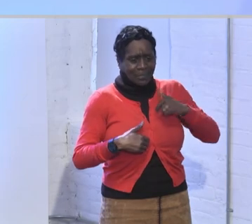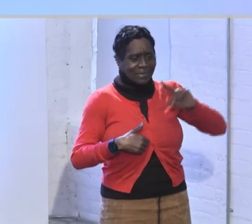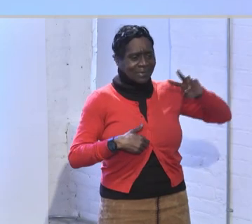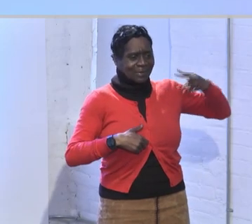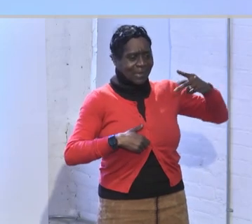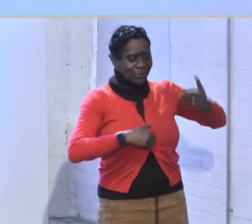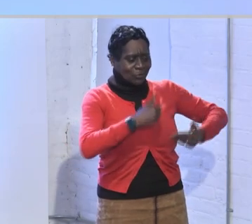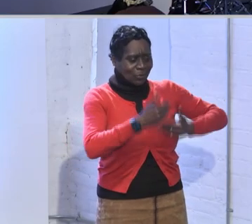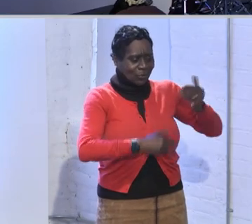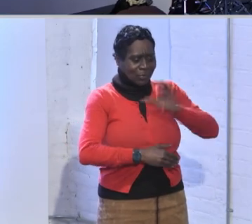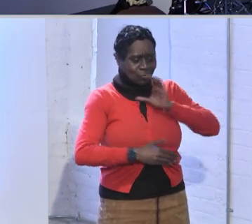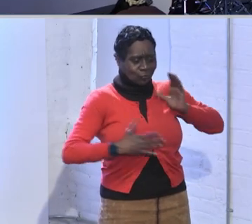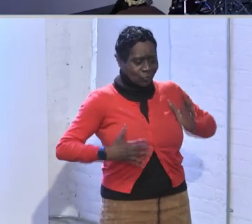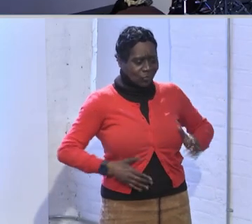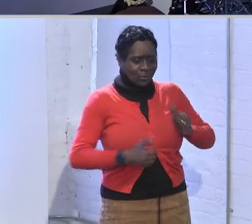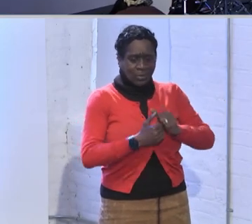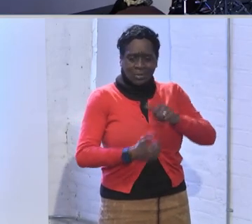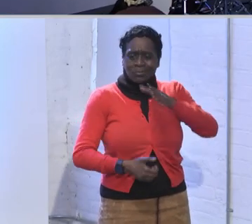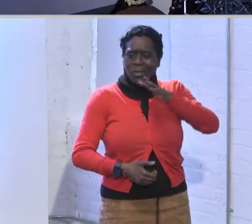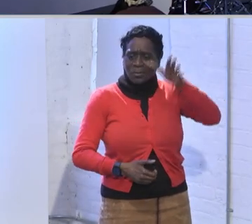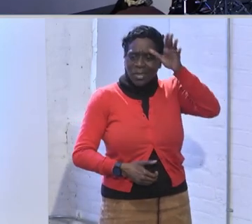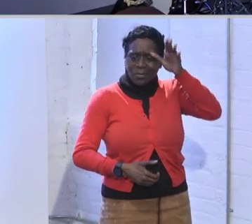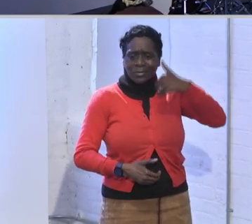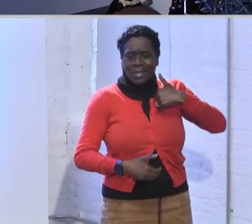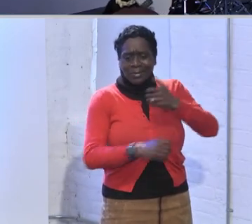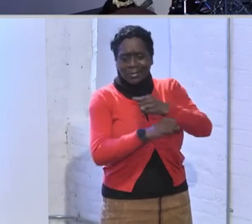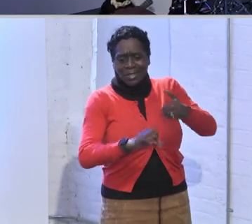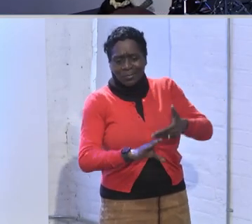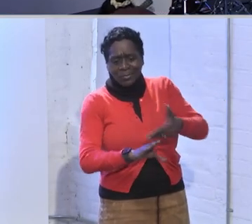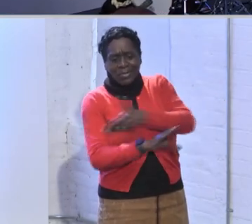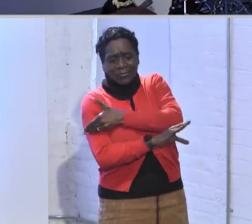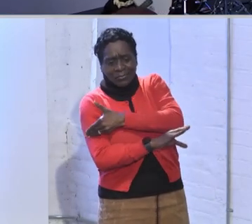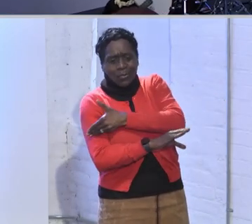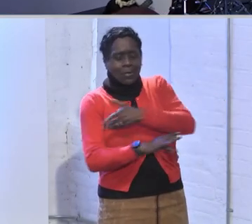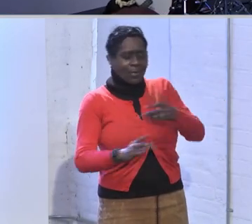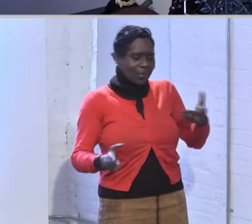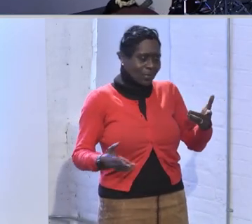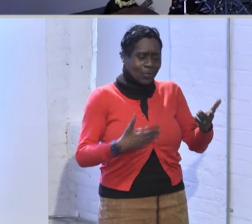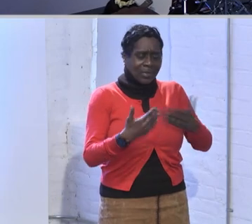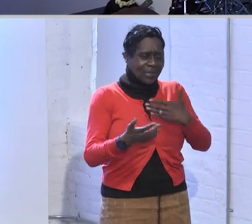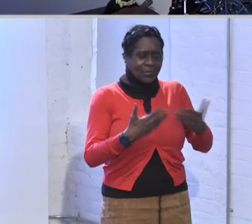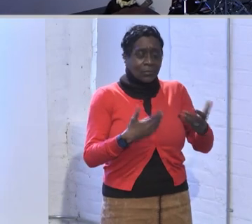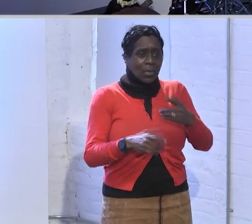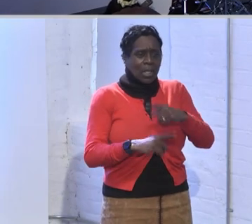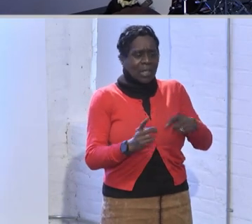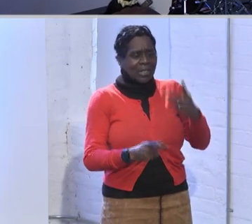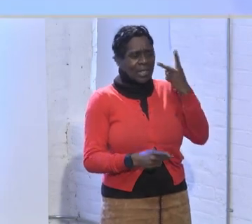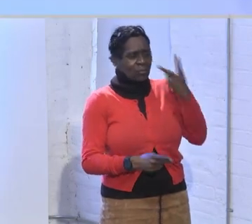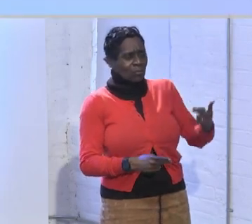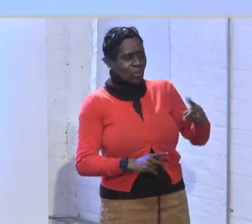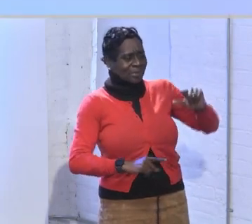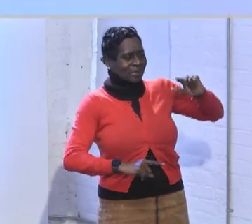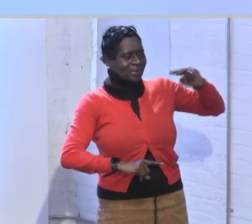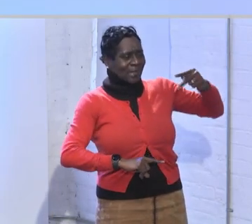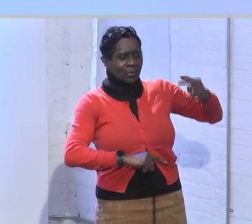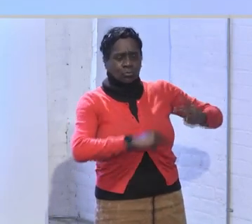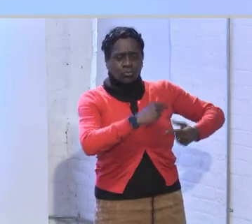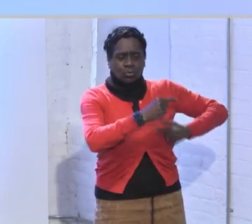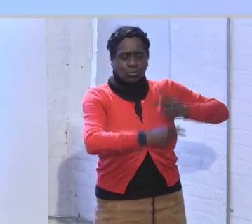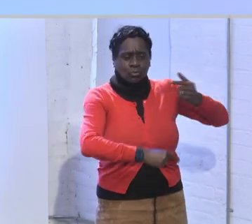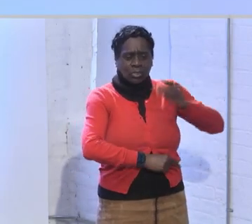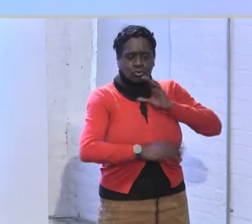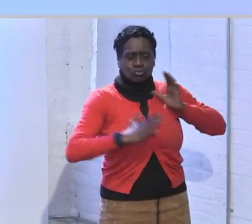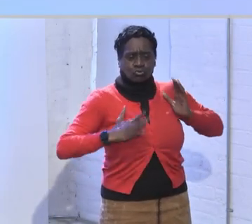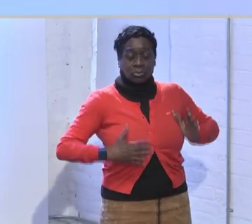generation Christian because my parents got saved before I was born, grew up in a Christian home. And I saw second generation Christians like that